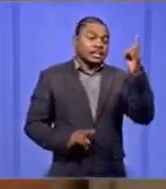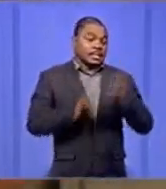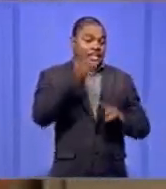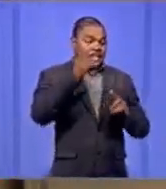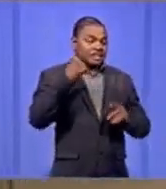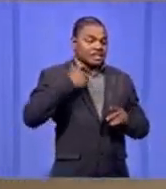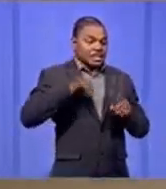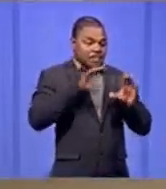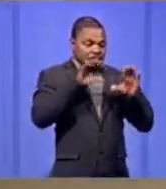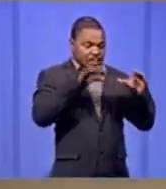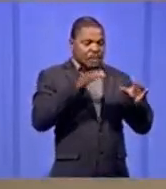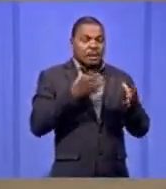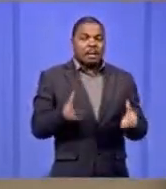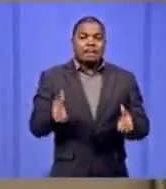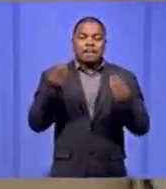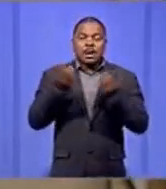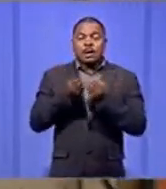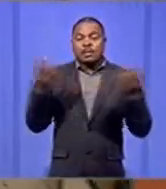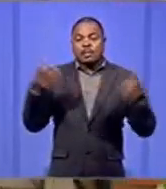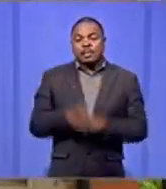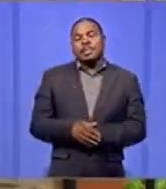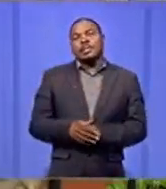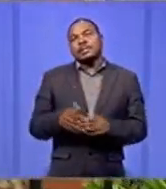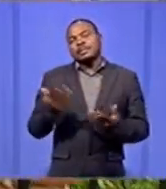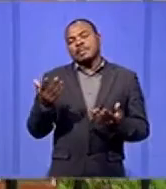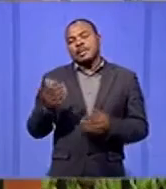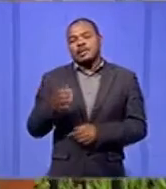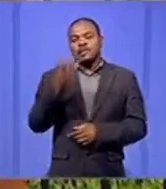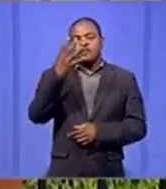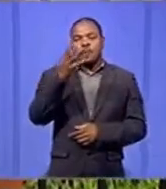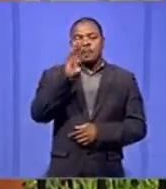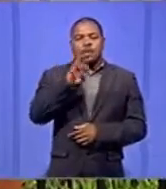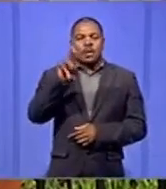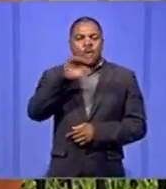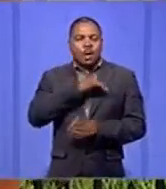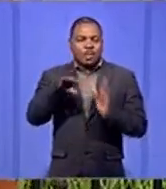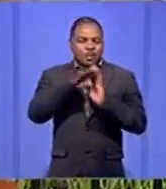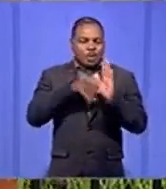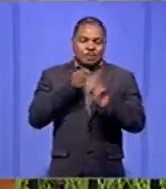e kgonne ho fumana diranta tse dibilione tse ballwang ho tse 4 ka letsholo lena la yona.